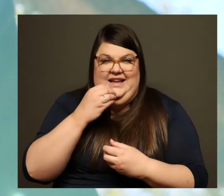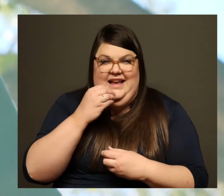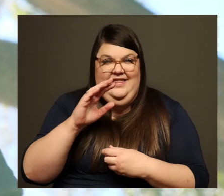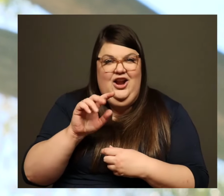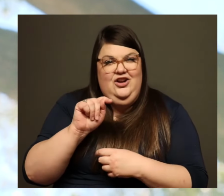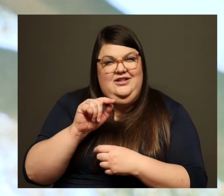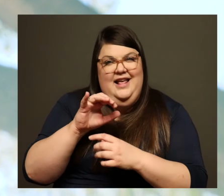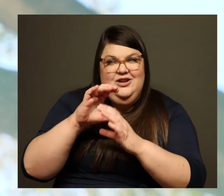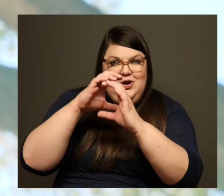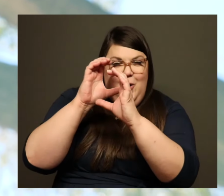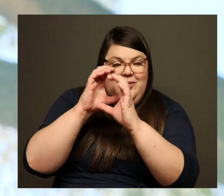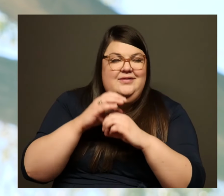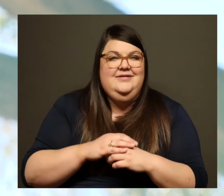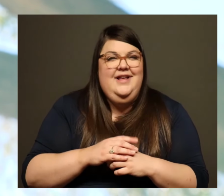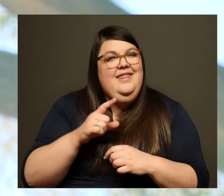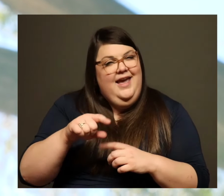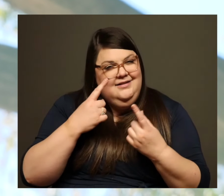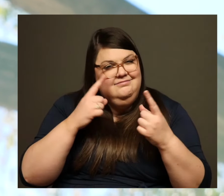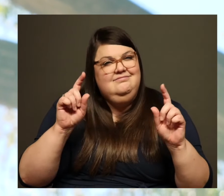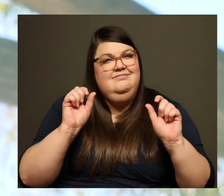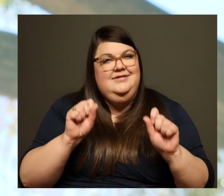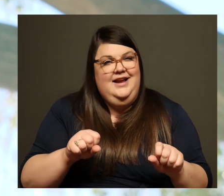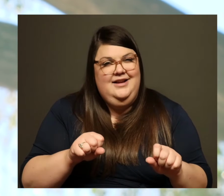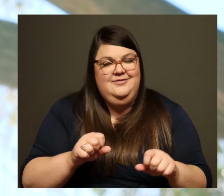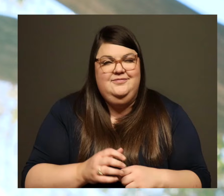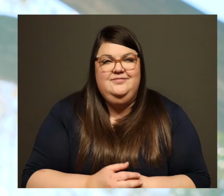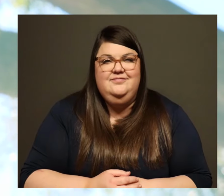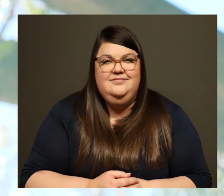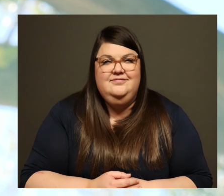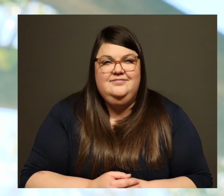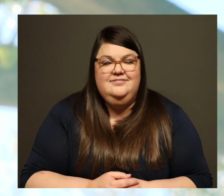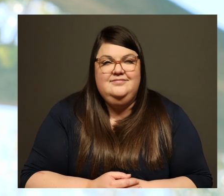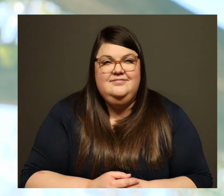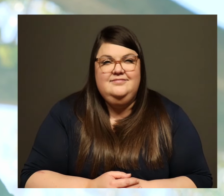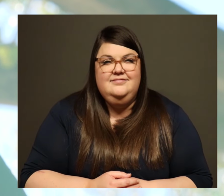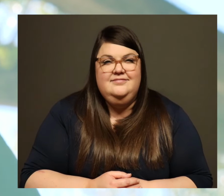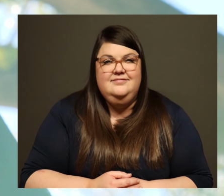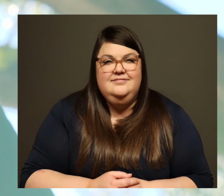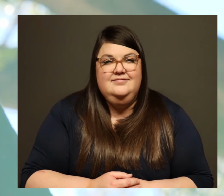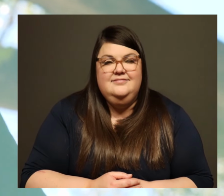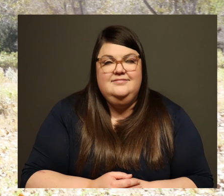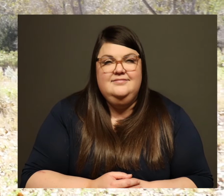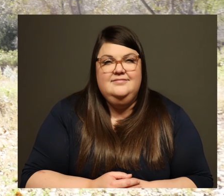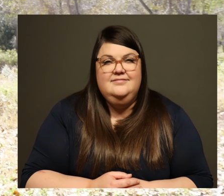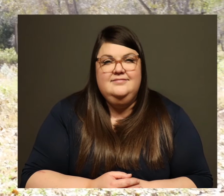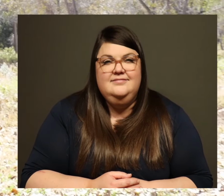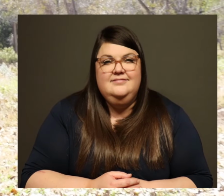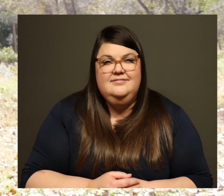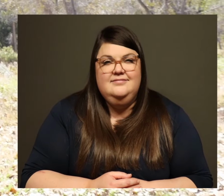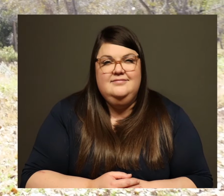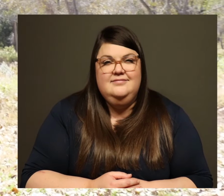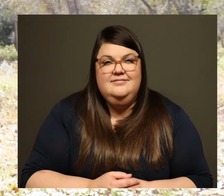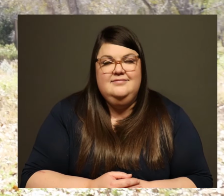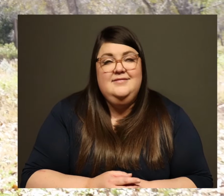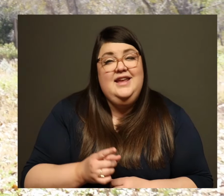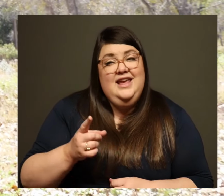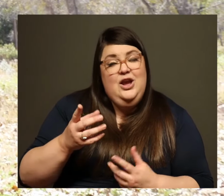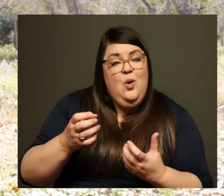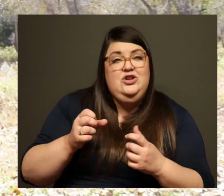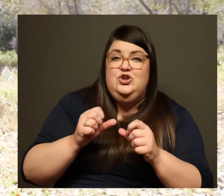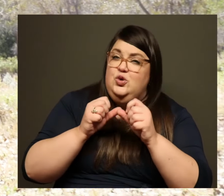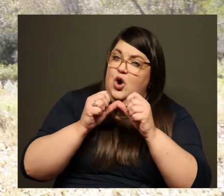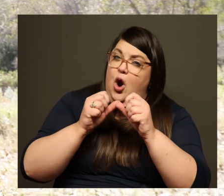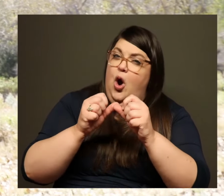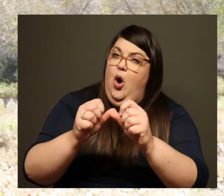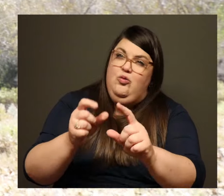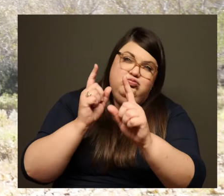successful students. Thomas is standing under the cottonwood trees. The sun is shining bright behind him. Thomas wants to go all the way.